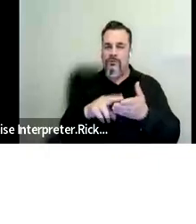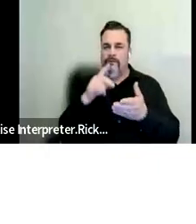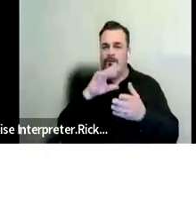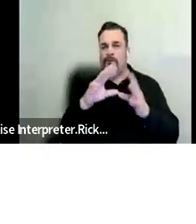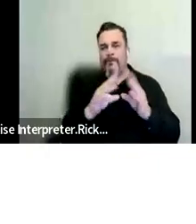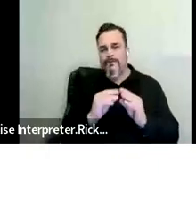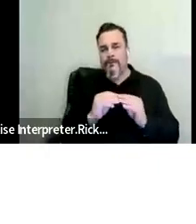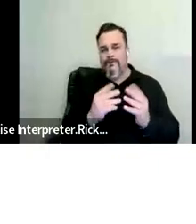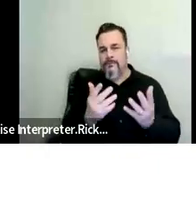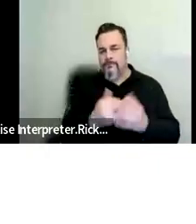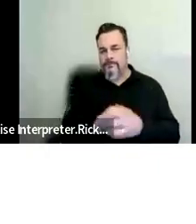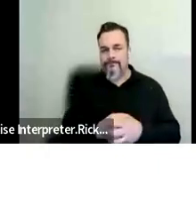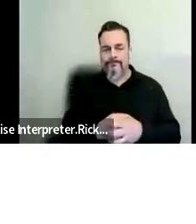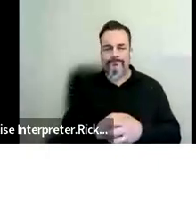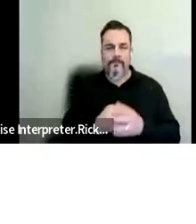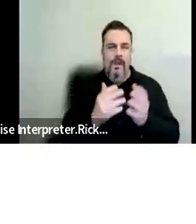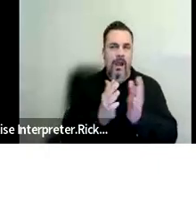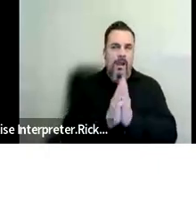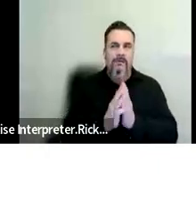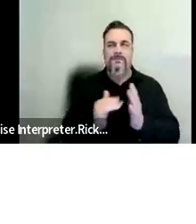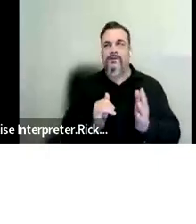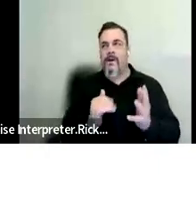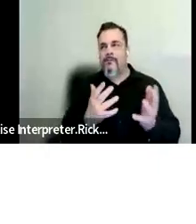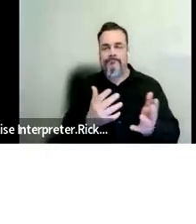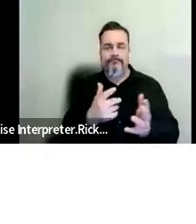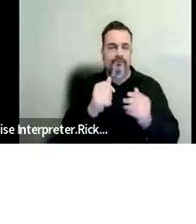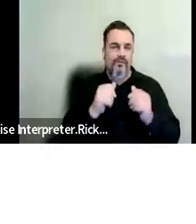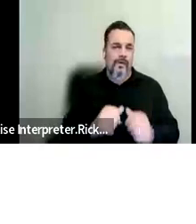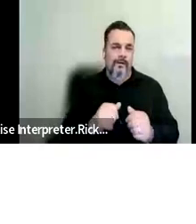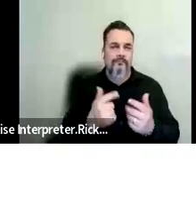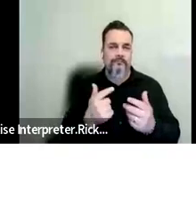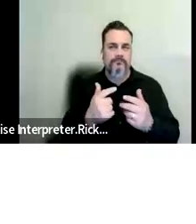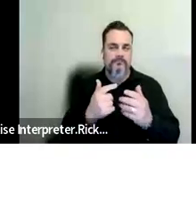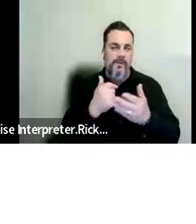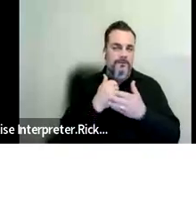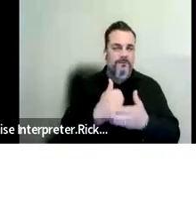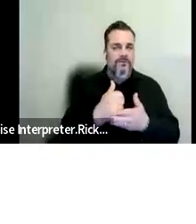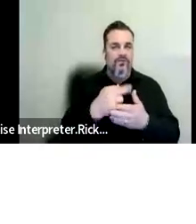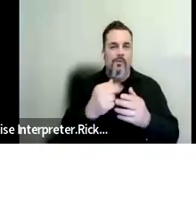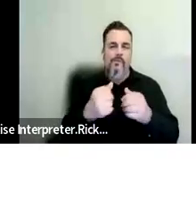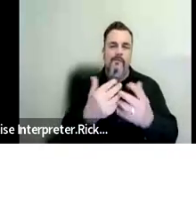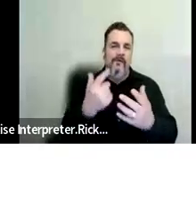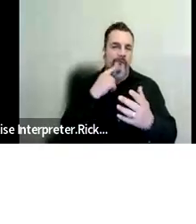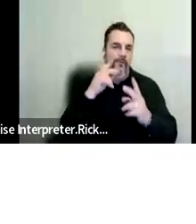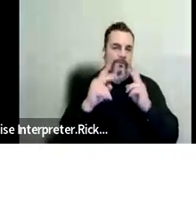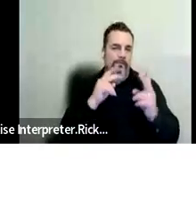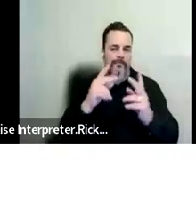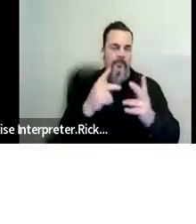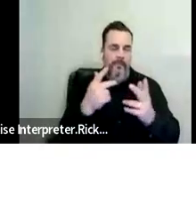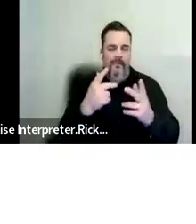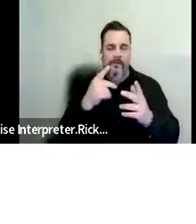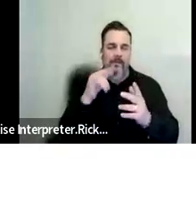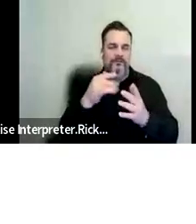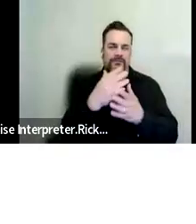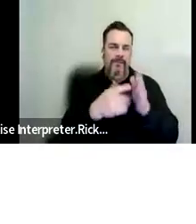meetings to ask, like, that you could assist or provide for folks? These are some examples, but it's